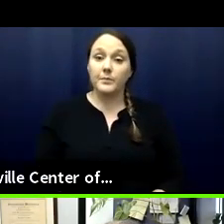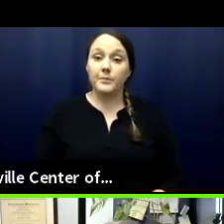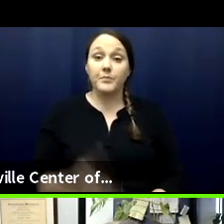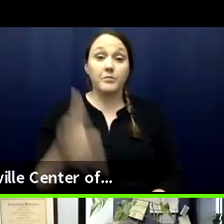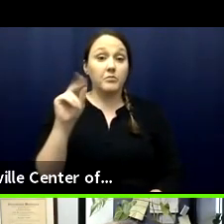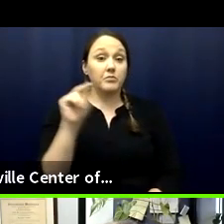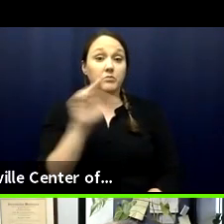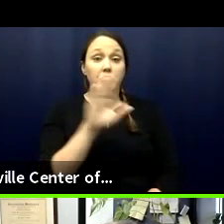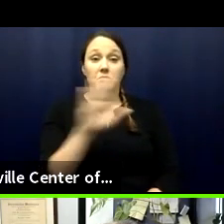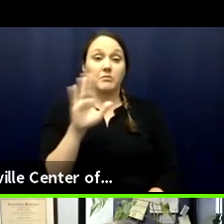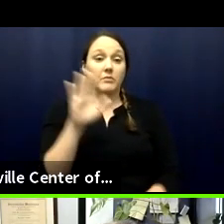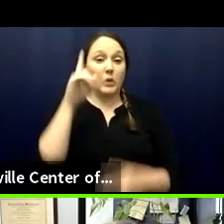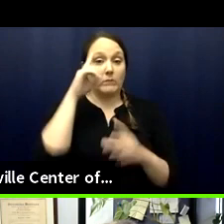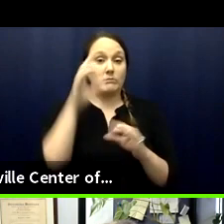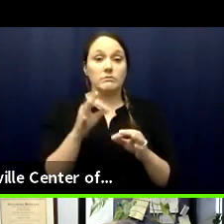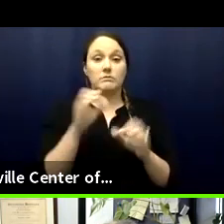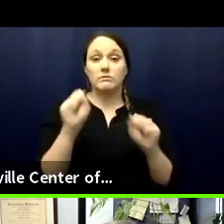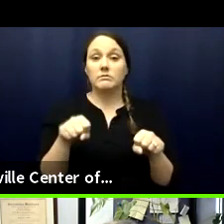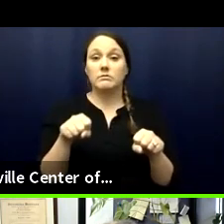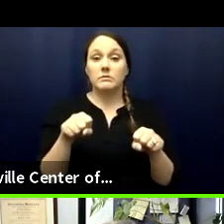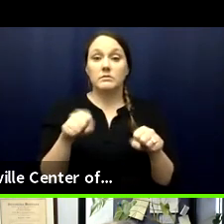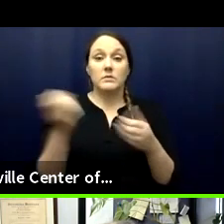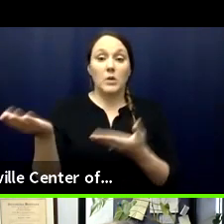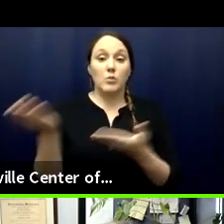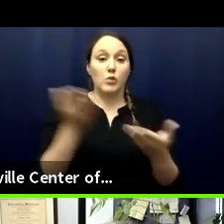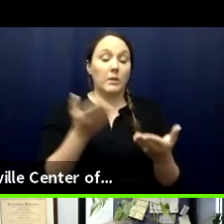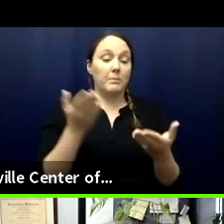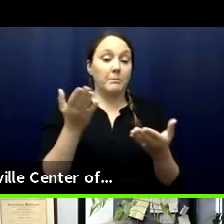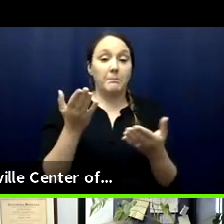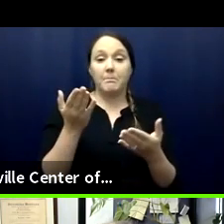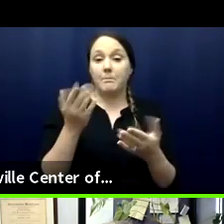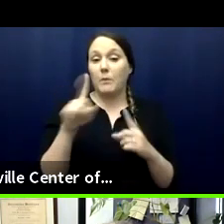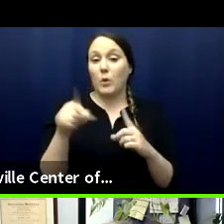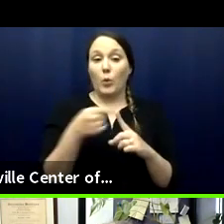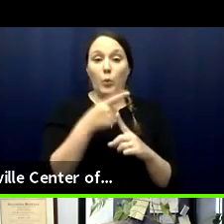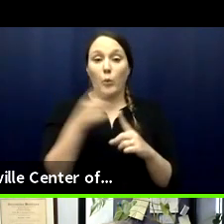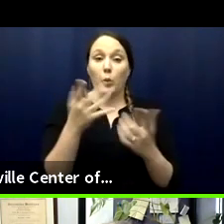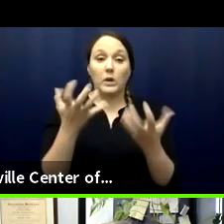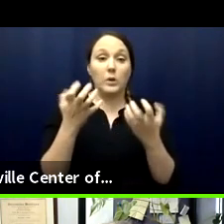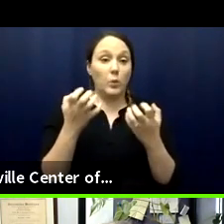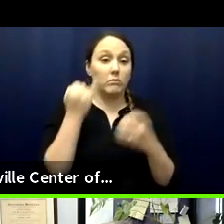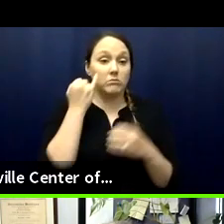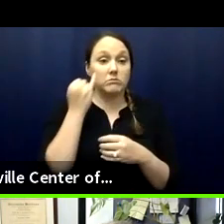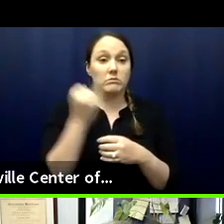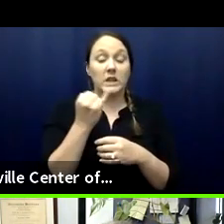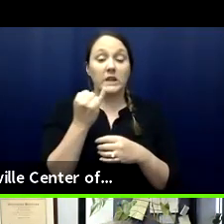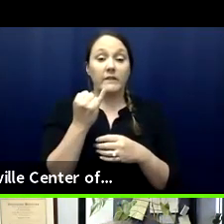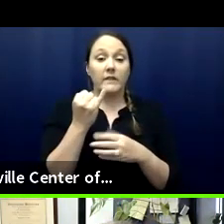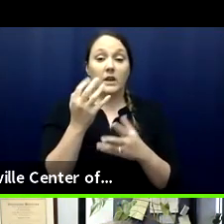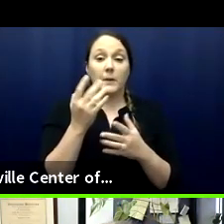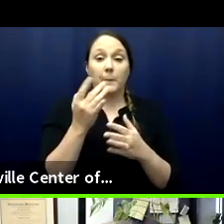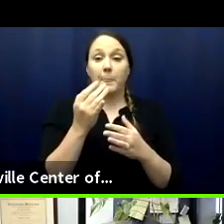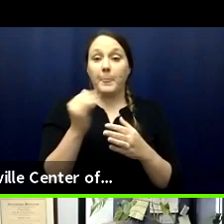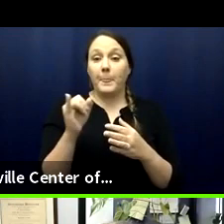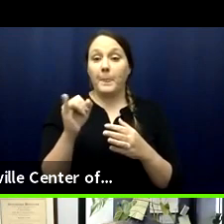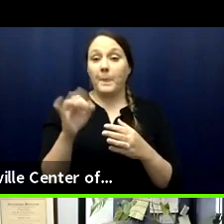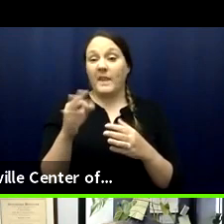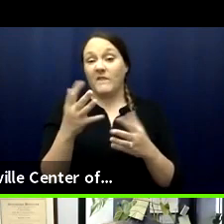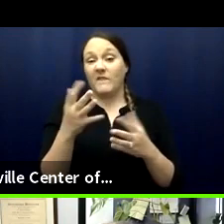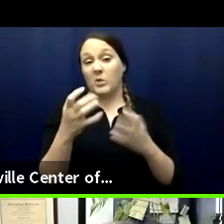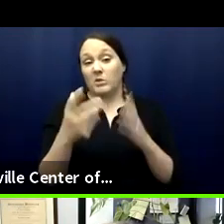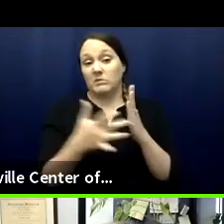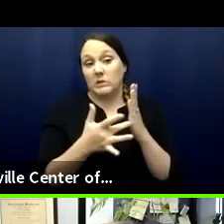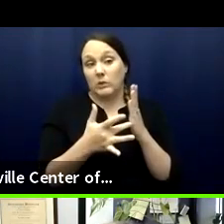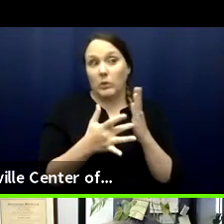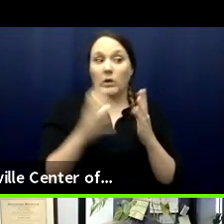No, it's your meeting. You can bring them in when you want to. If you want to be technical about it, I guess you're going